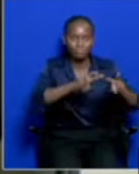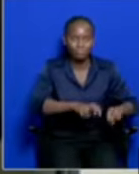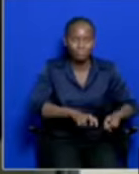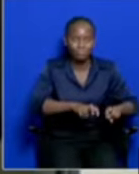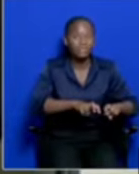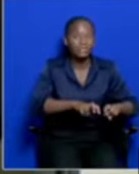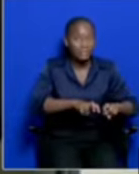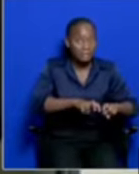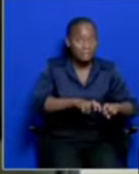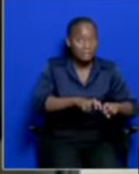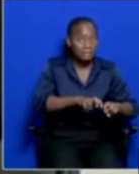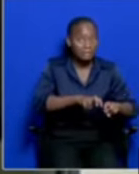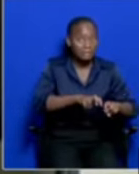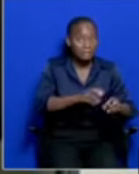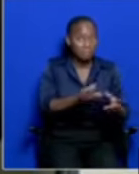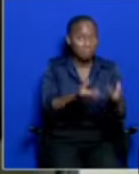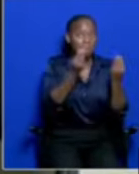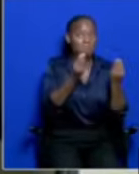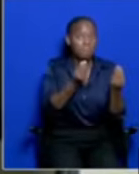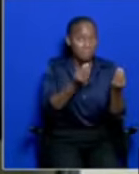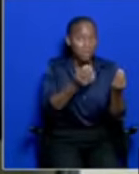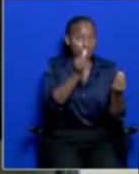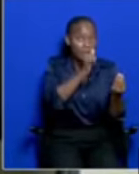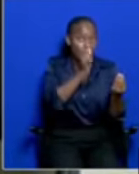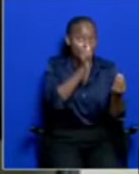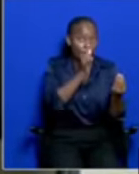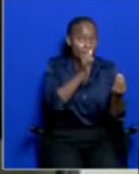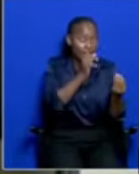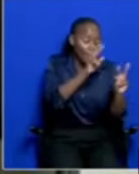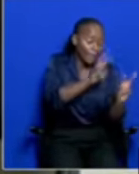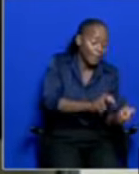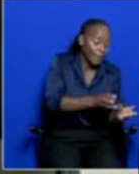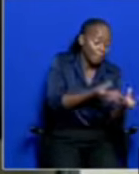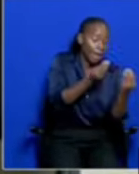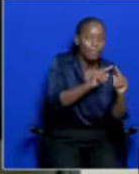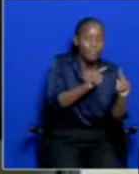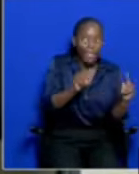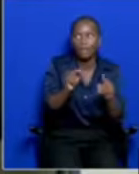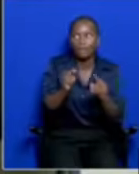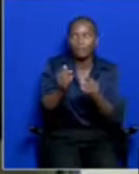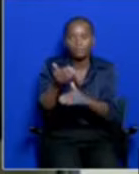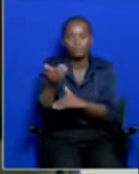criminal investigation. So some of the copies that we give them,